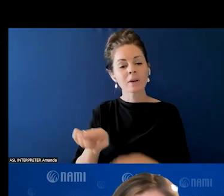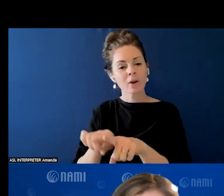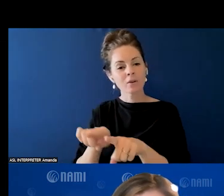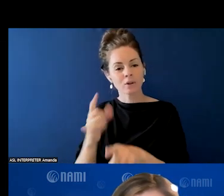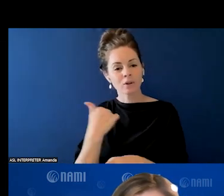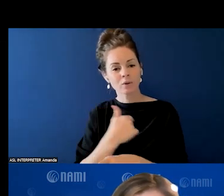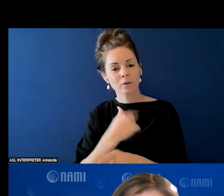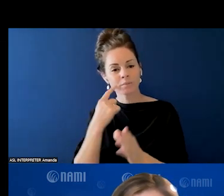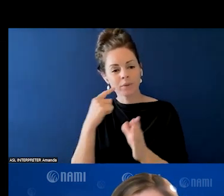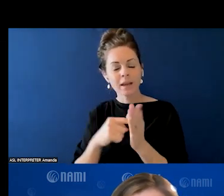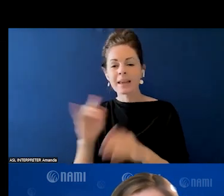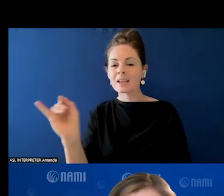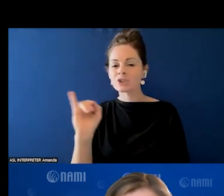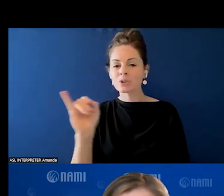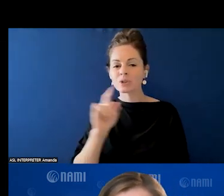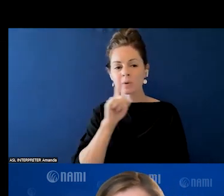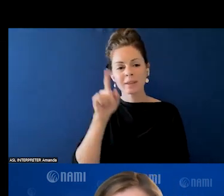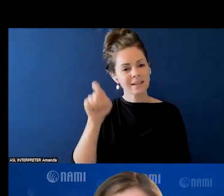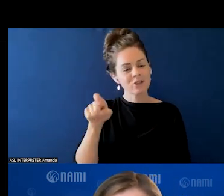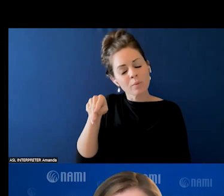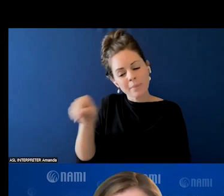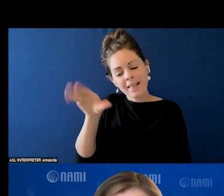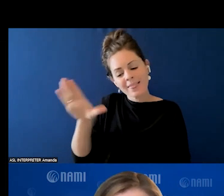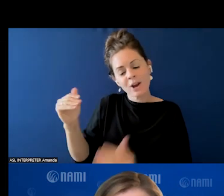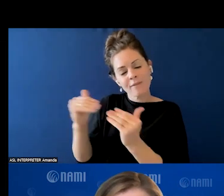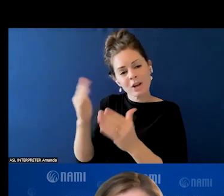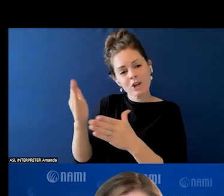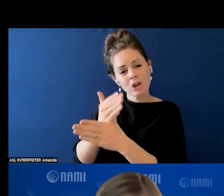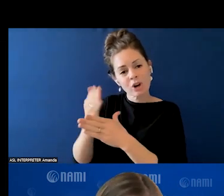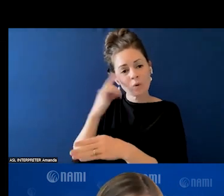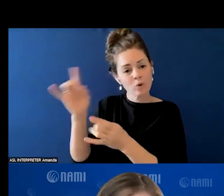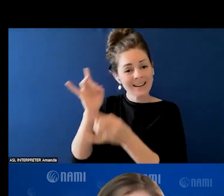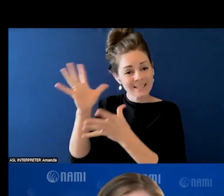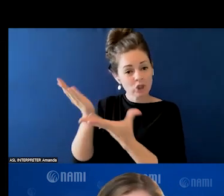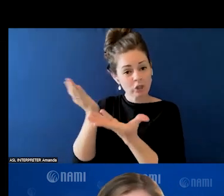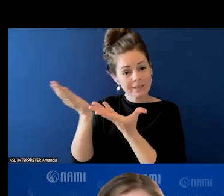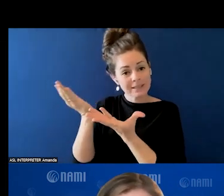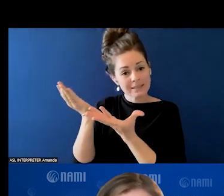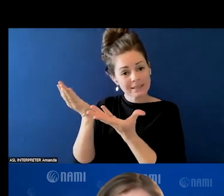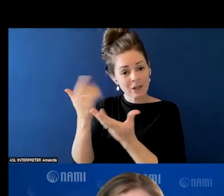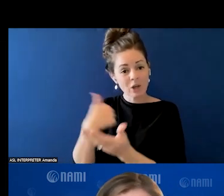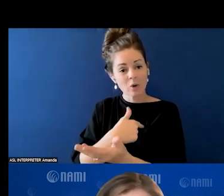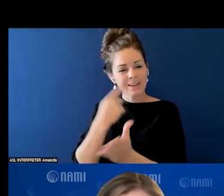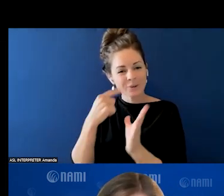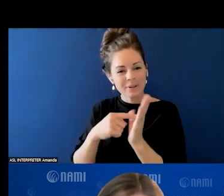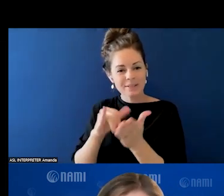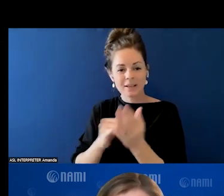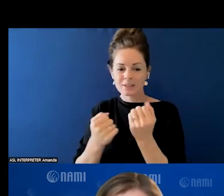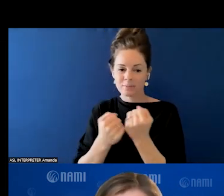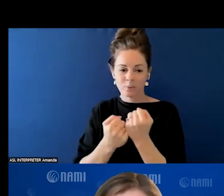insurers need to pay their fair share of crisis care services. And we also see that kind of support reflected in this